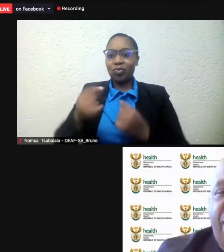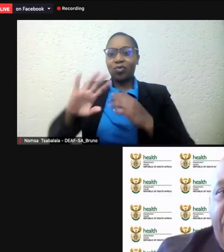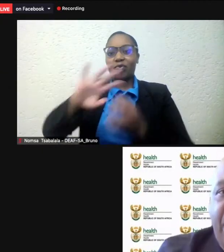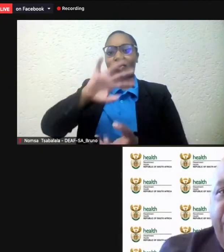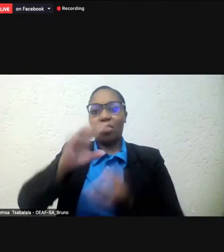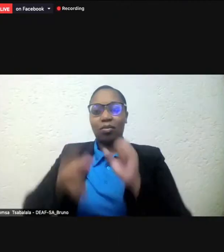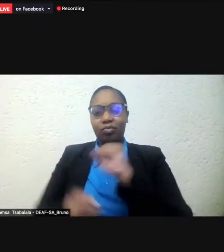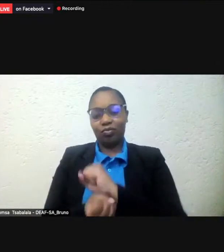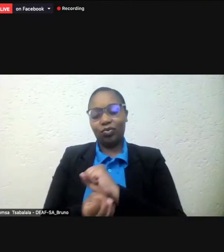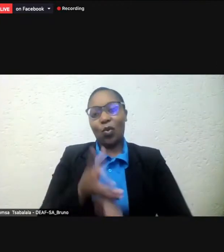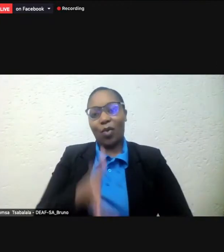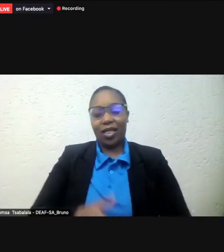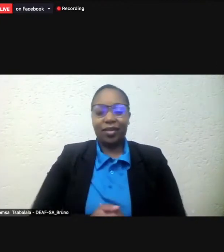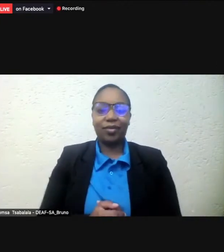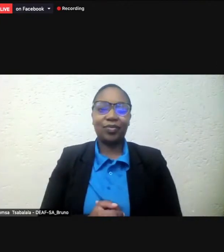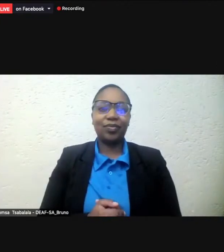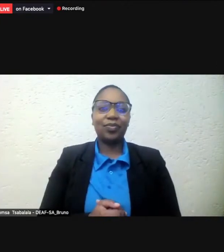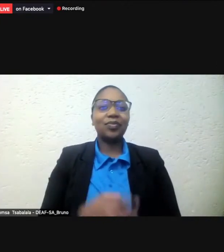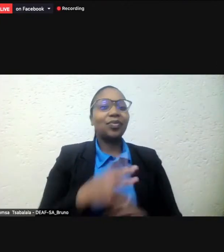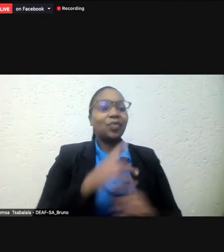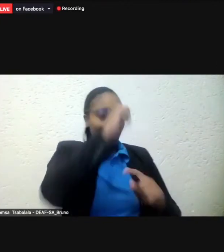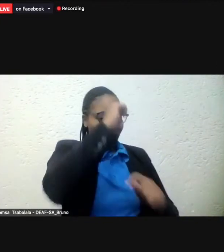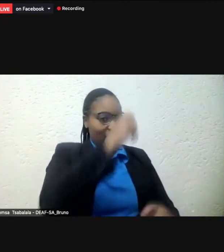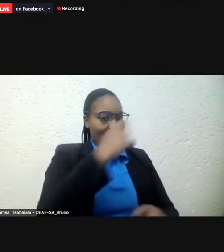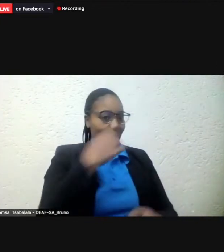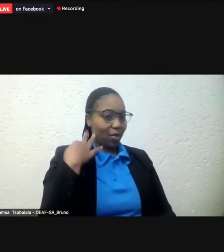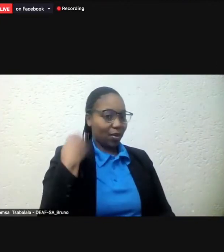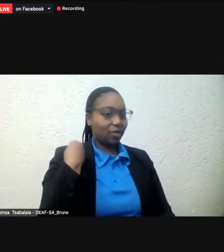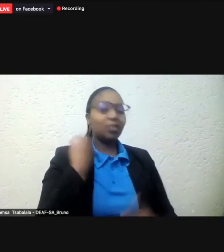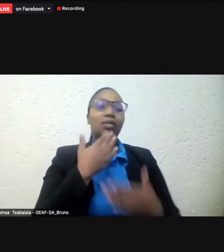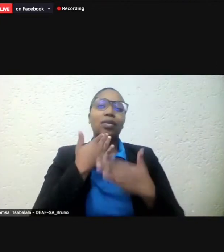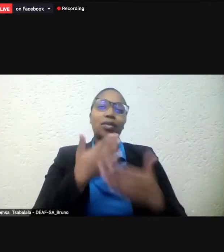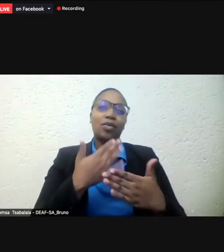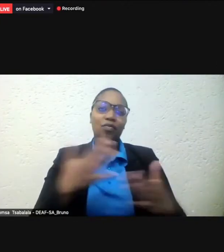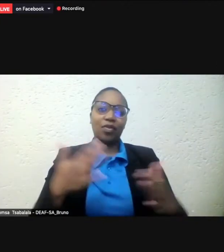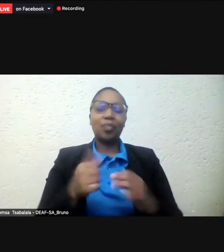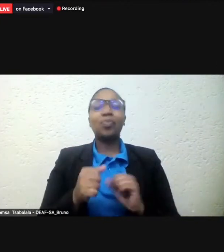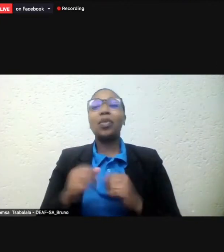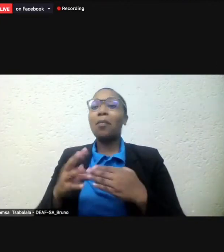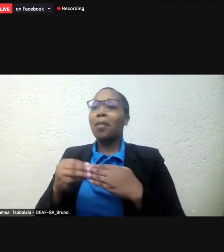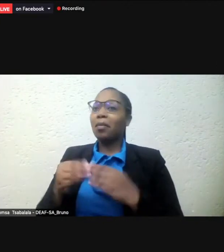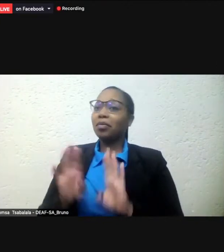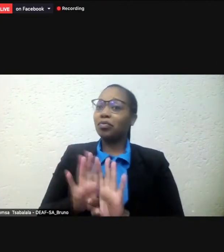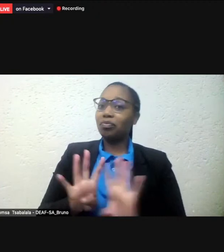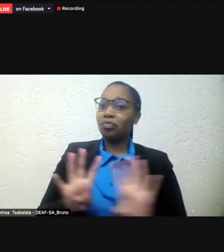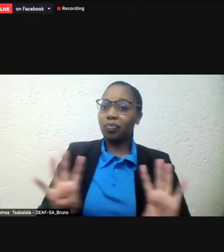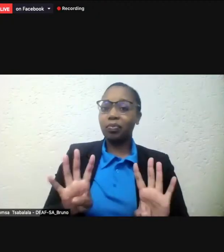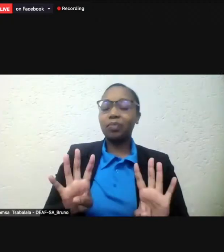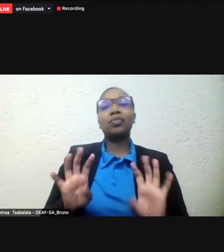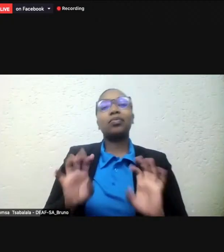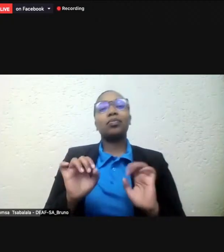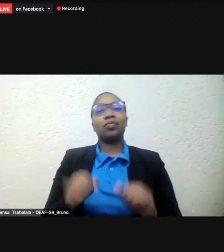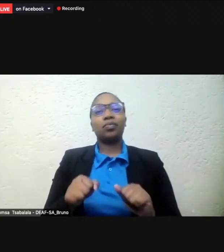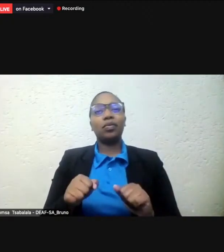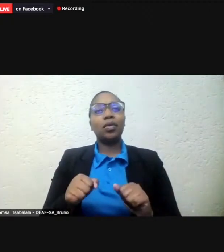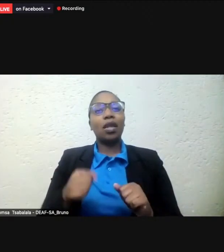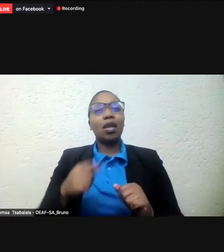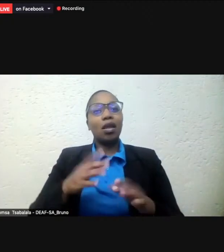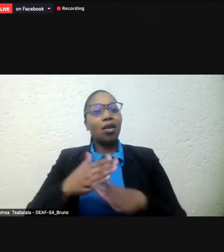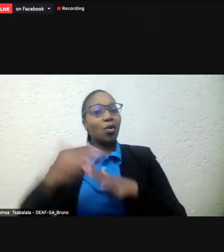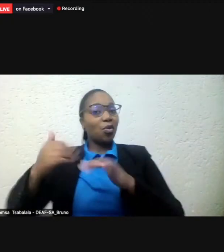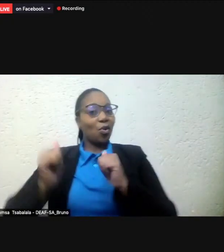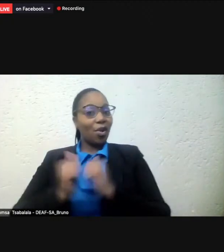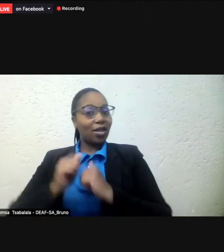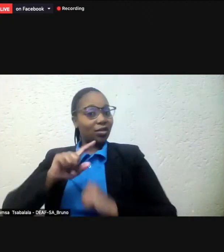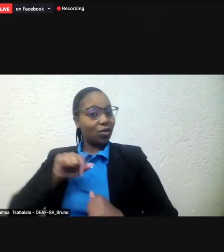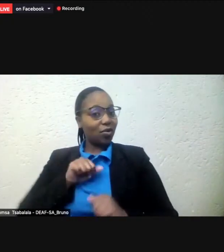Thank you very much, Honorable Minister, members of the panel, our esteemed colleagues from NICD,